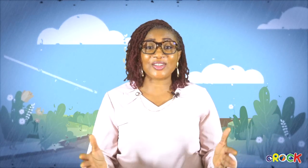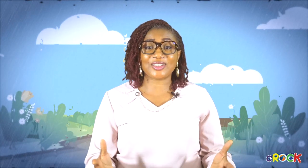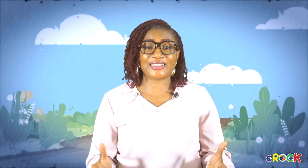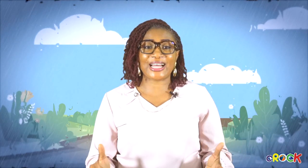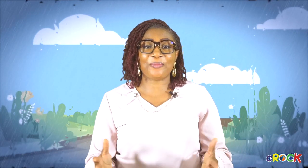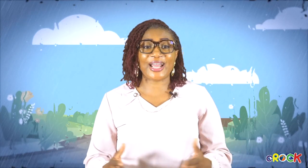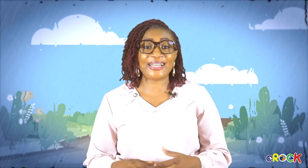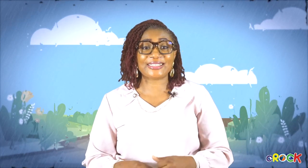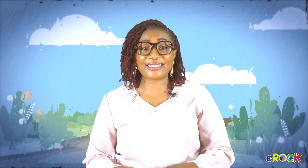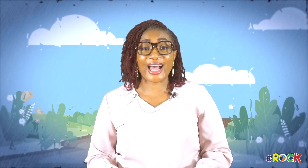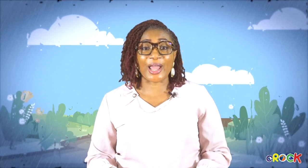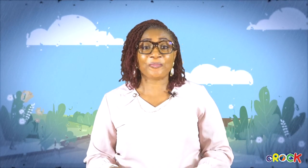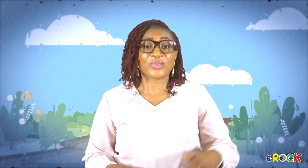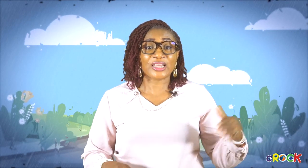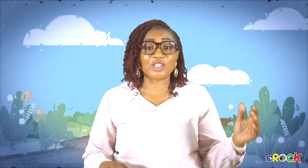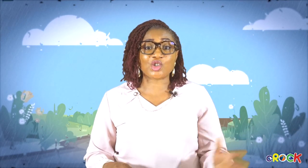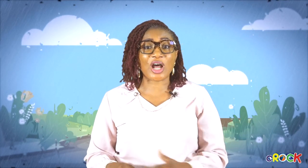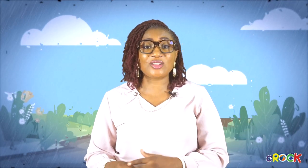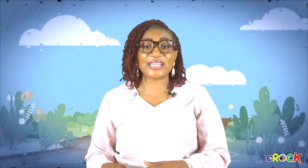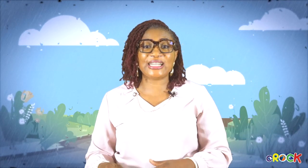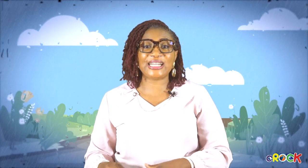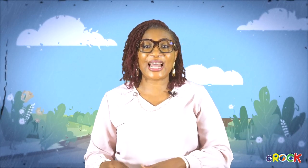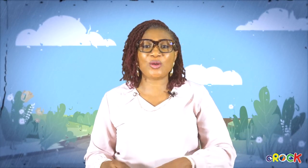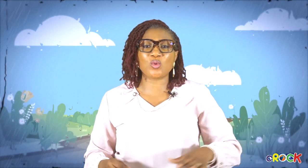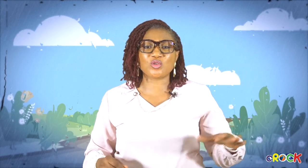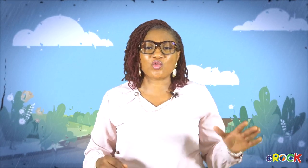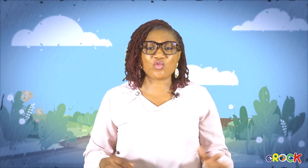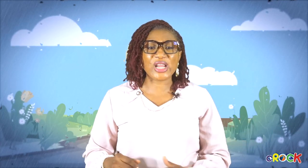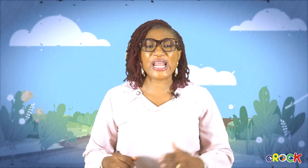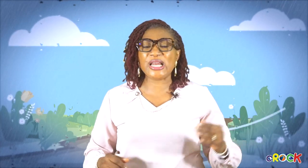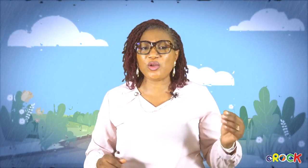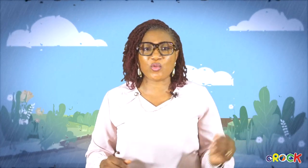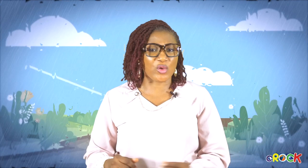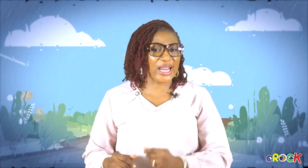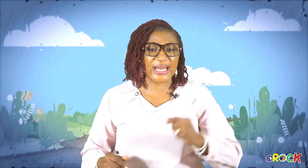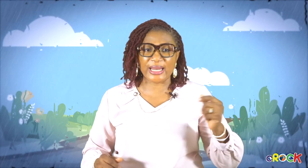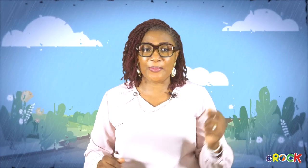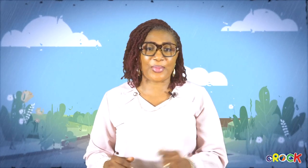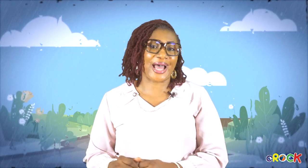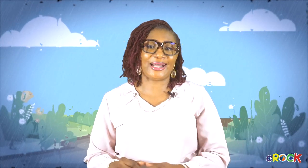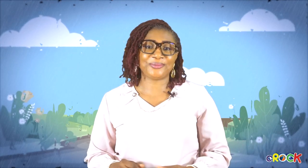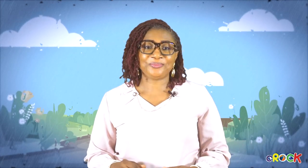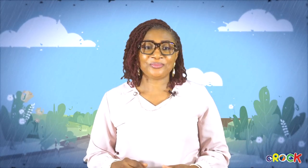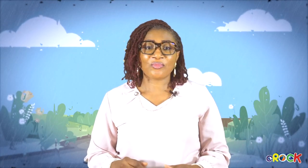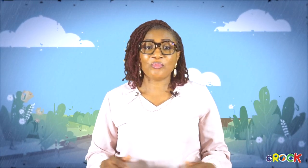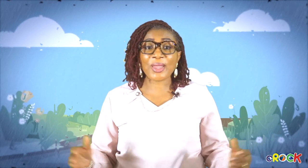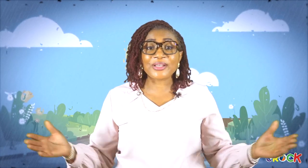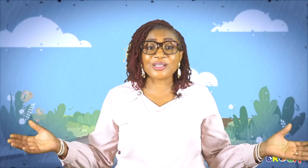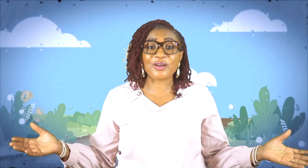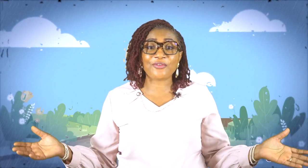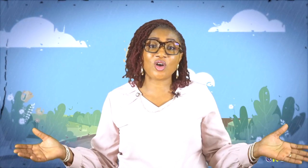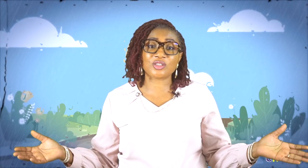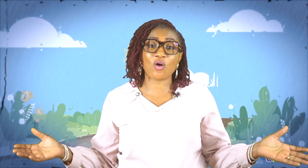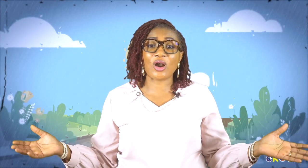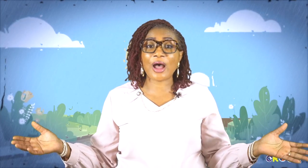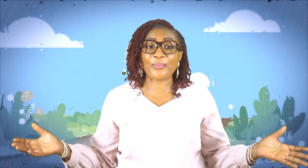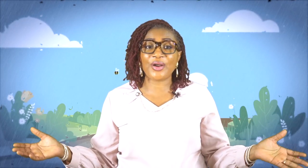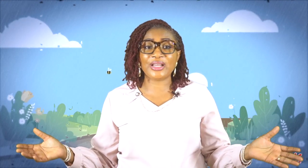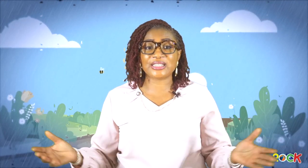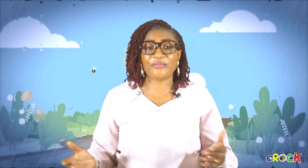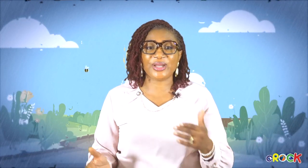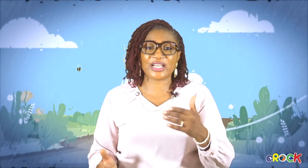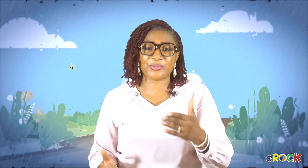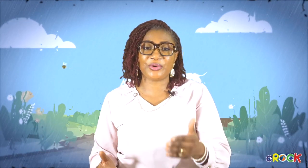Bible tells us that by this time, the drought in the land was really, really bad. Maybe some of us or